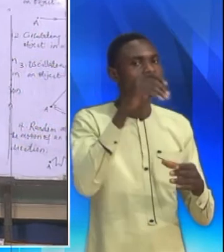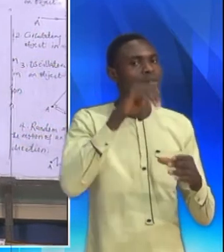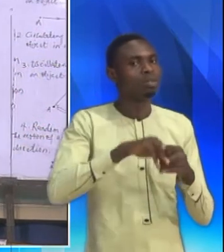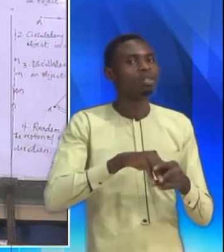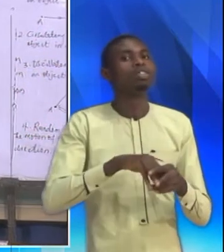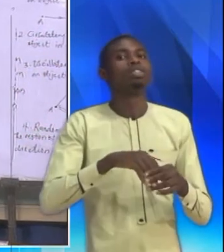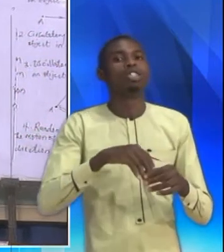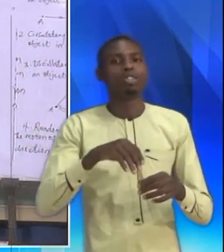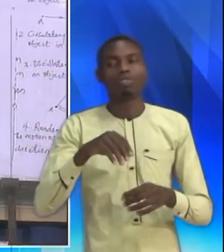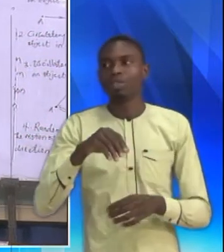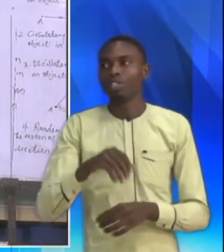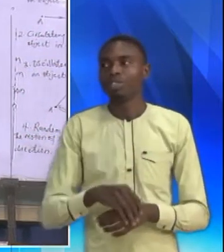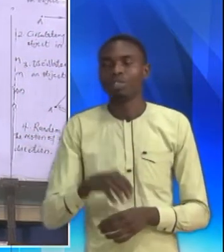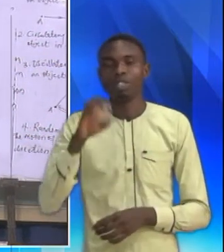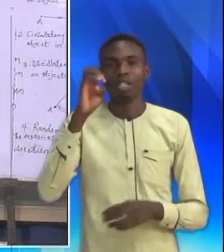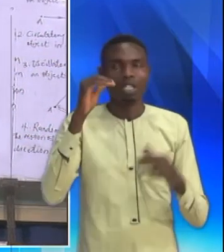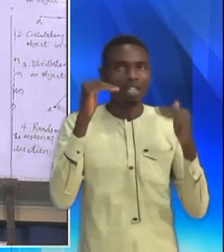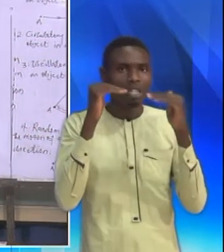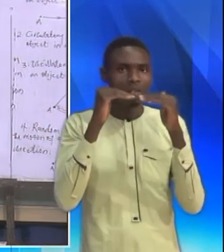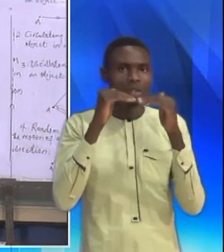motion. Equations of what?